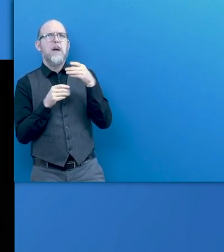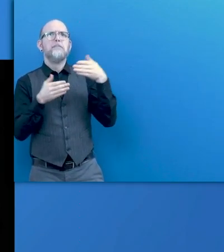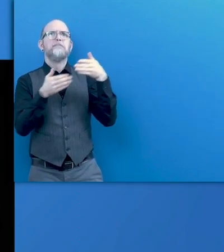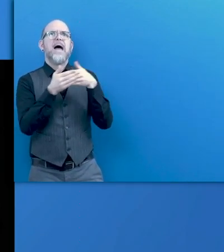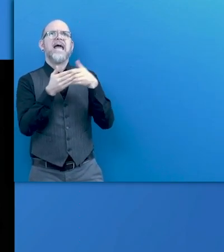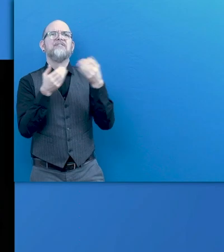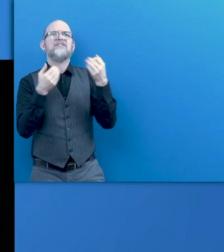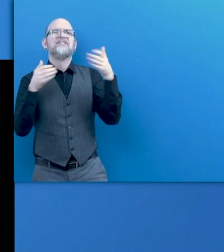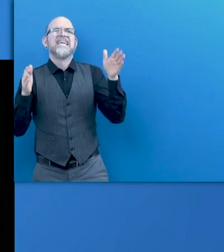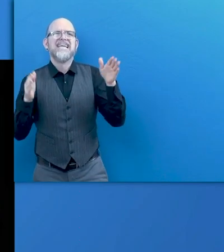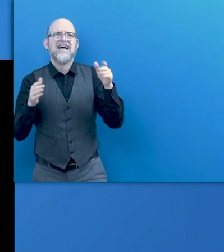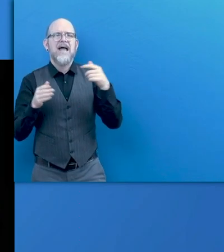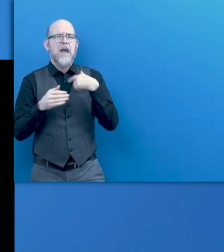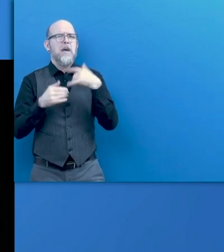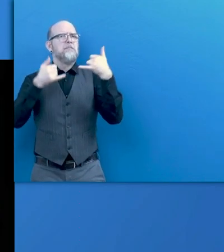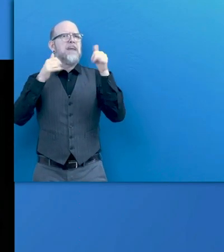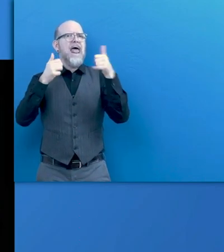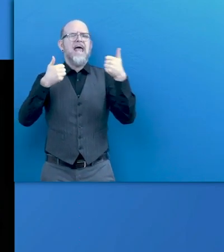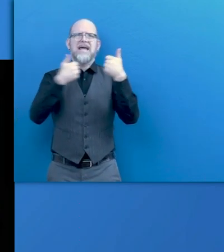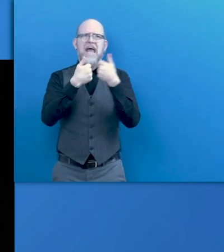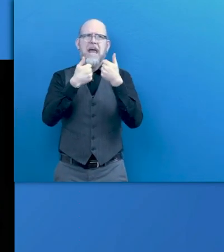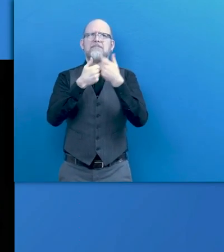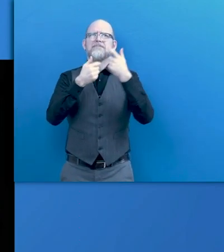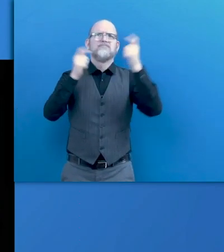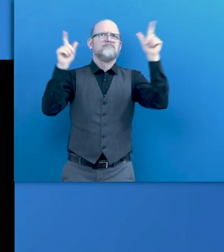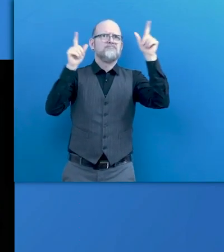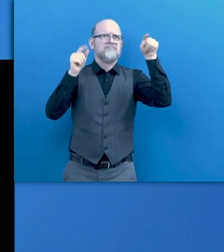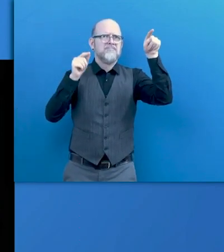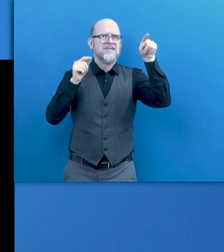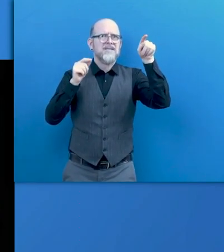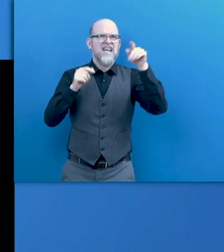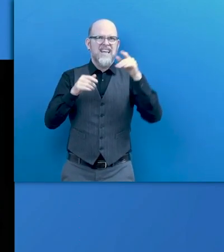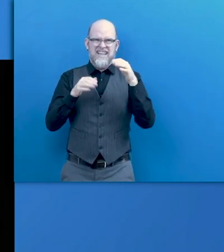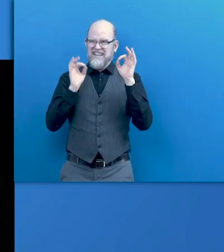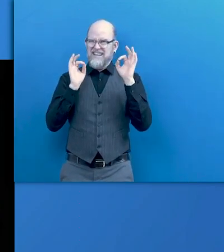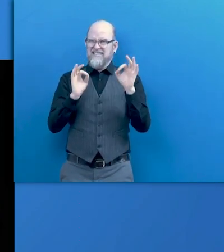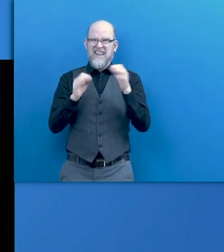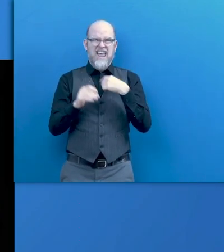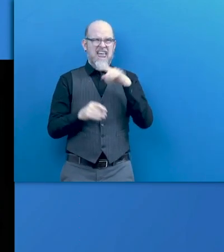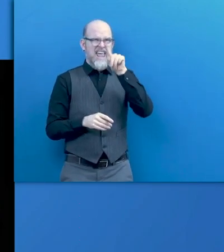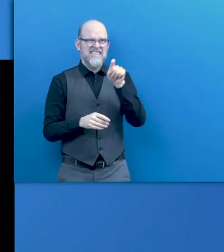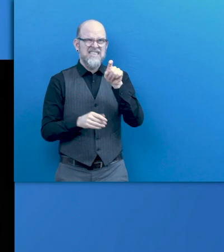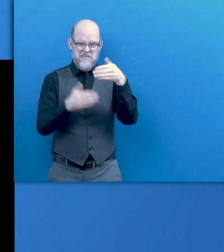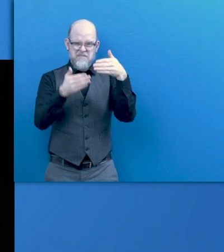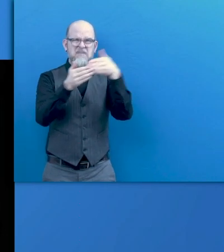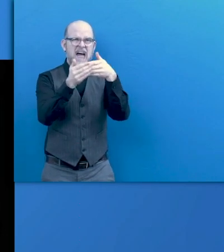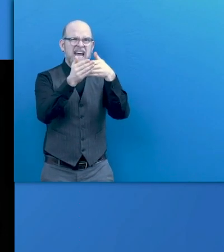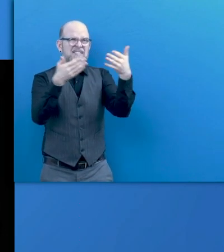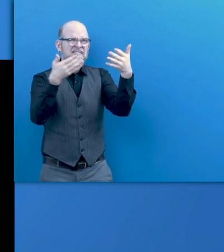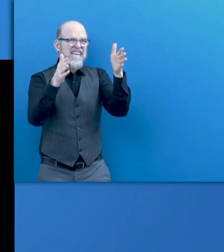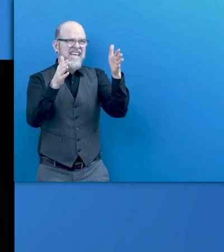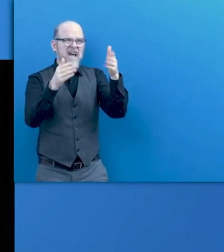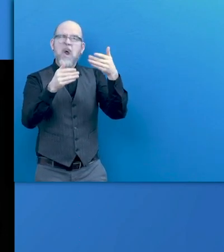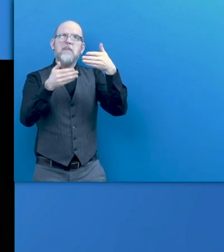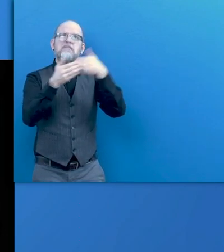regardless of whether it's in games or at events or wherever, because I have also been asked now, are you a barrier-free event?